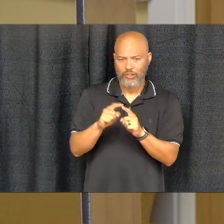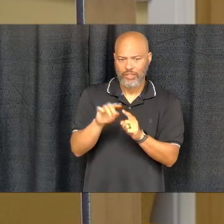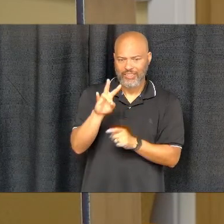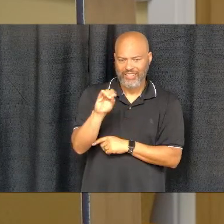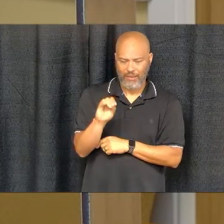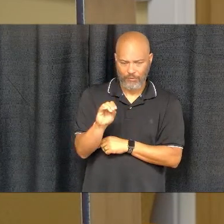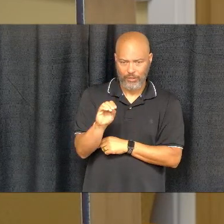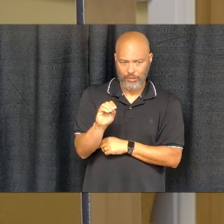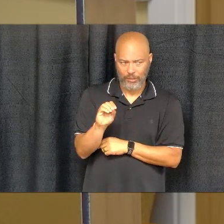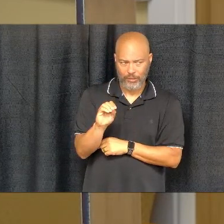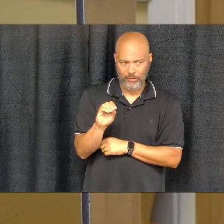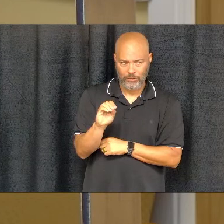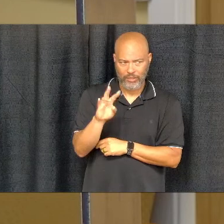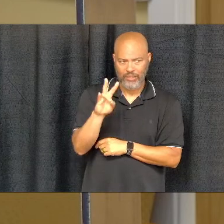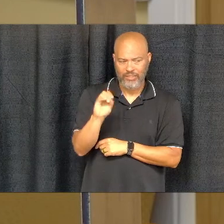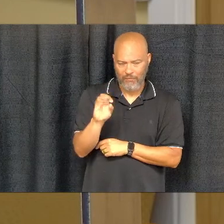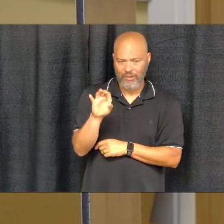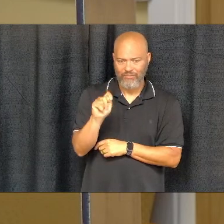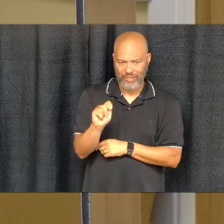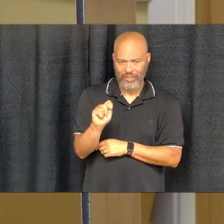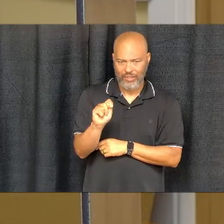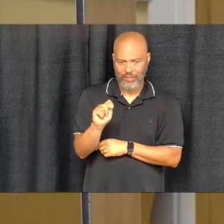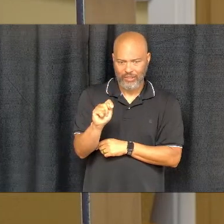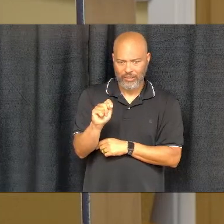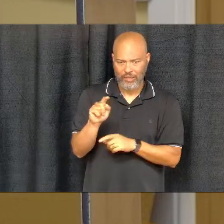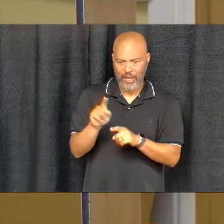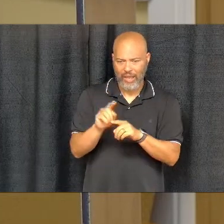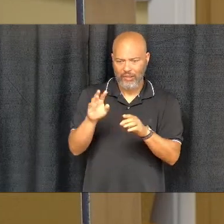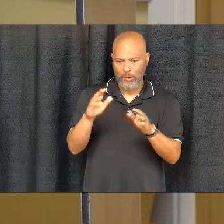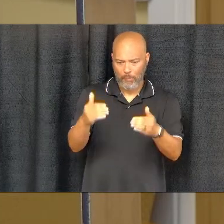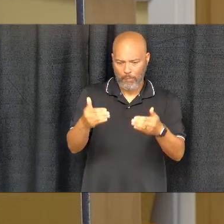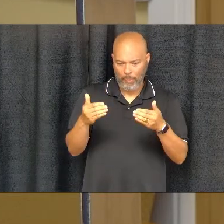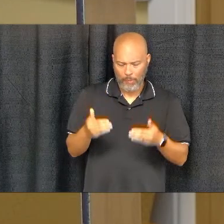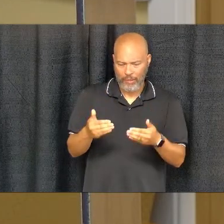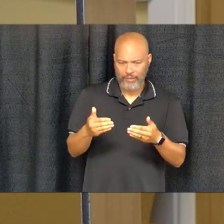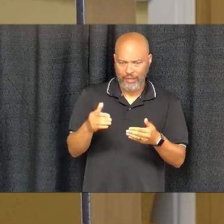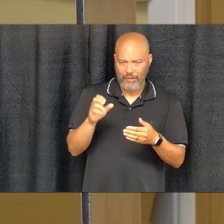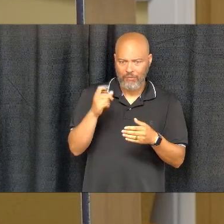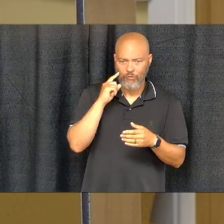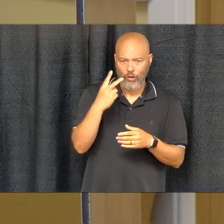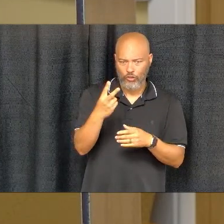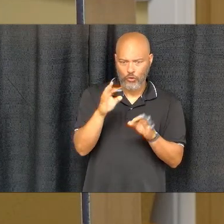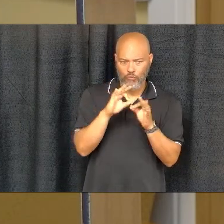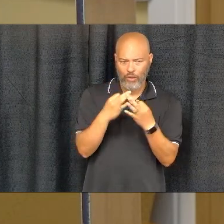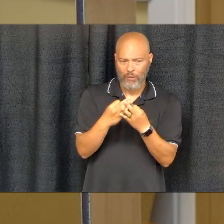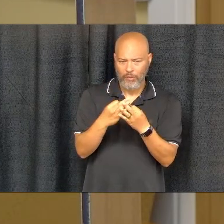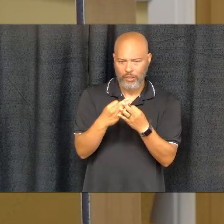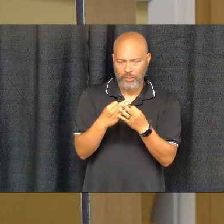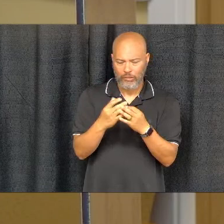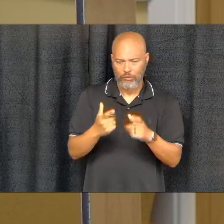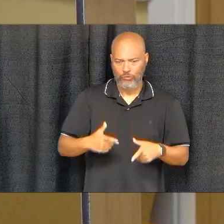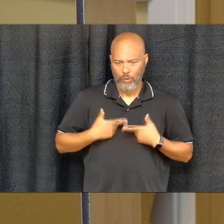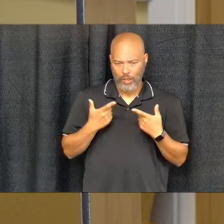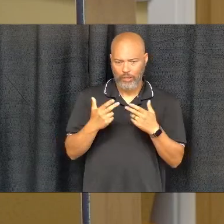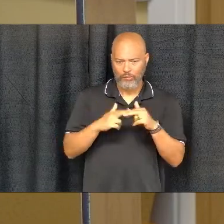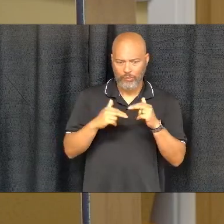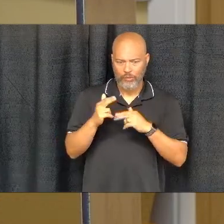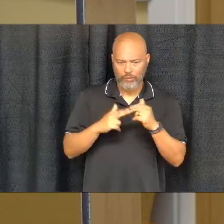70 feet at the building setback line for 2 family dwellings.